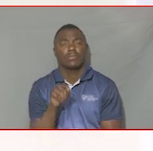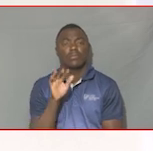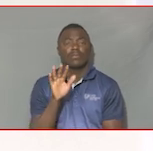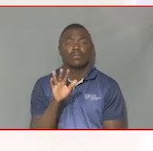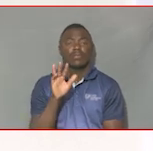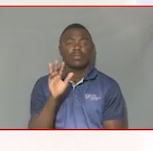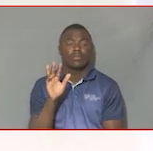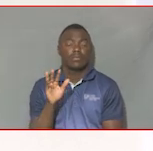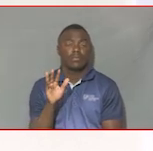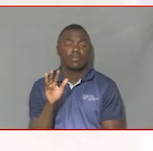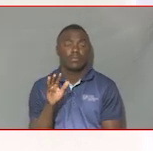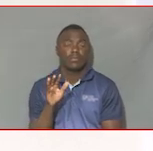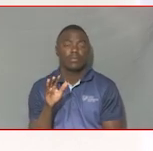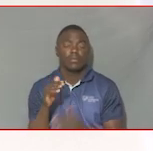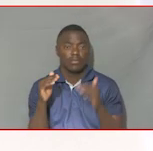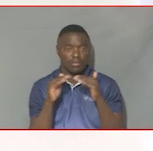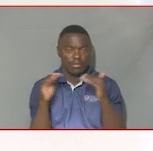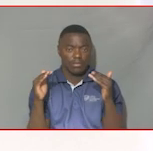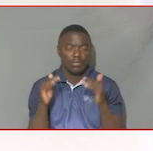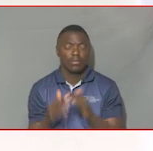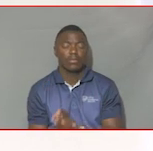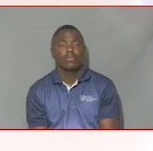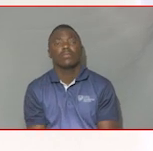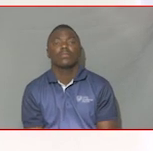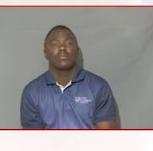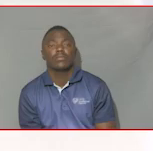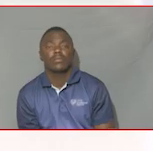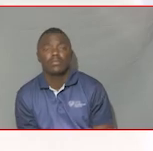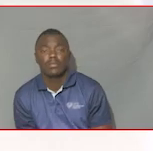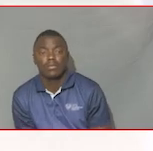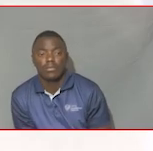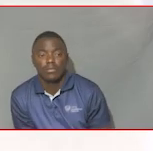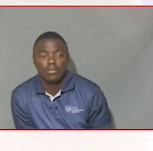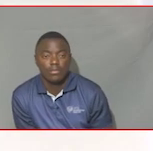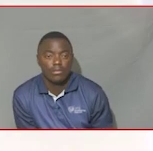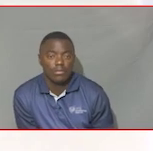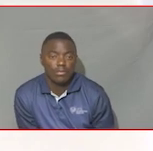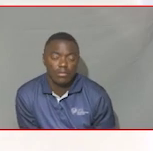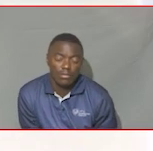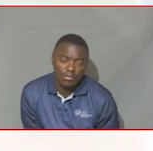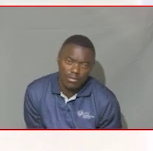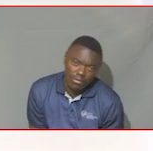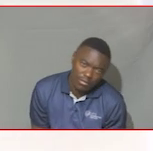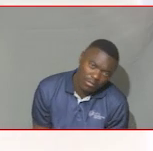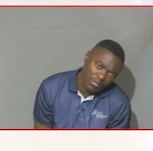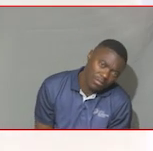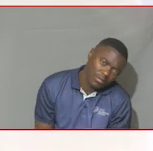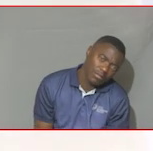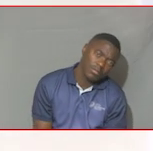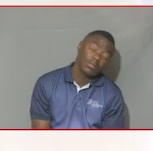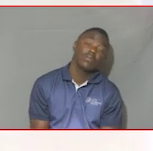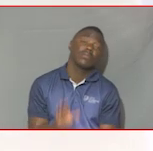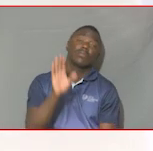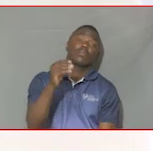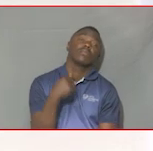your standard deviation. Is that clear? There it is. Right. What have they asked?